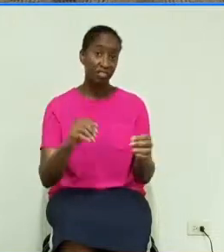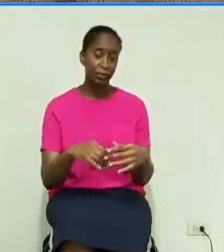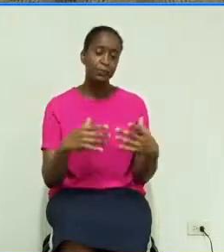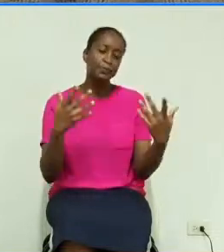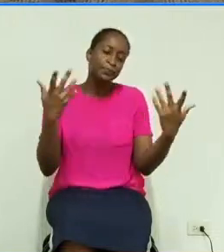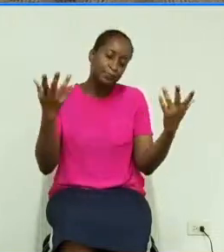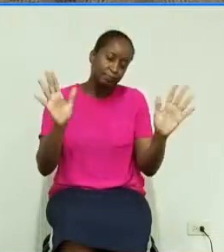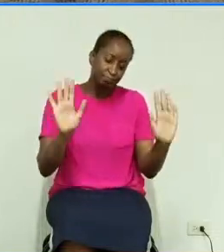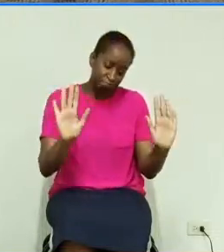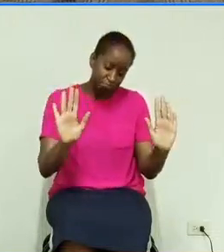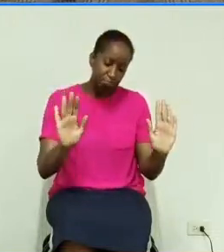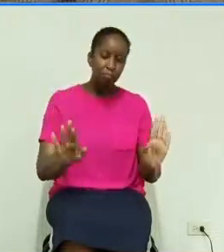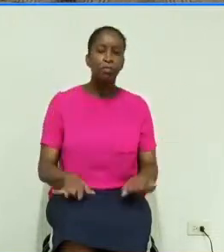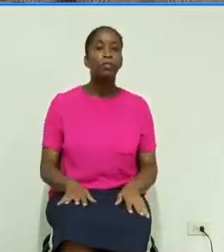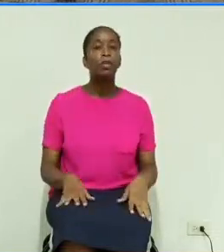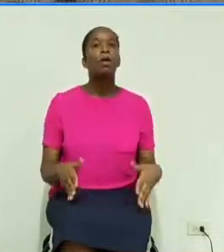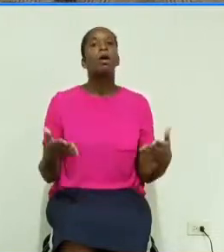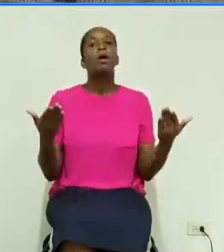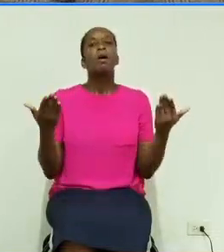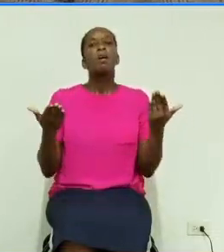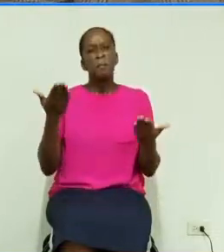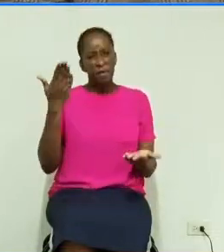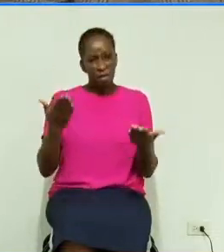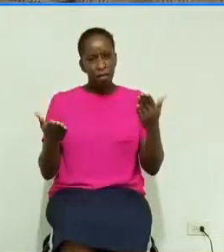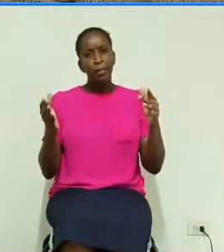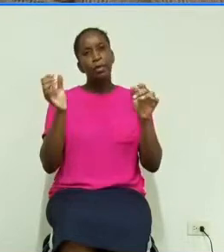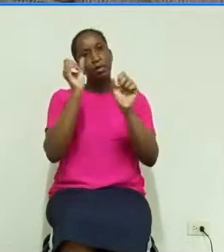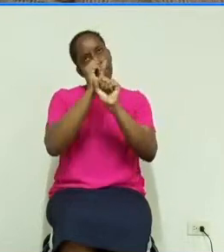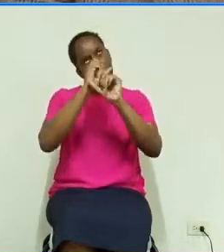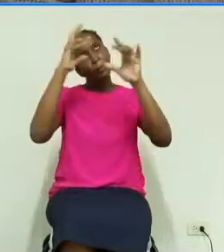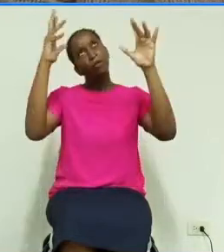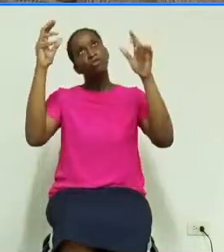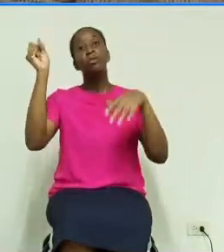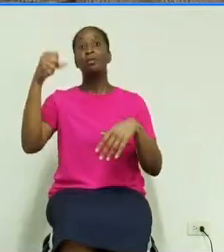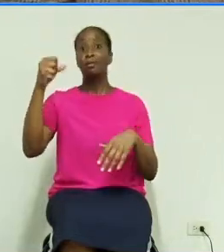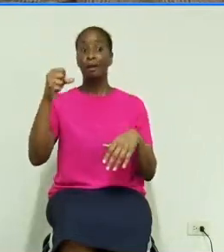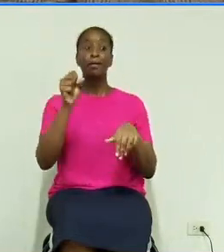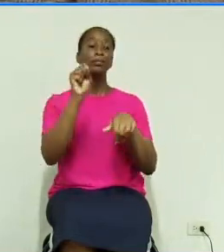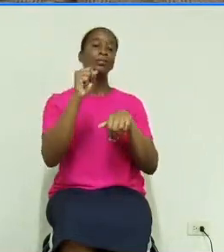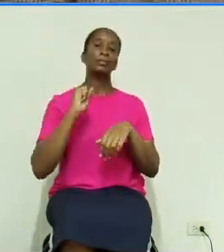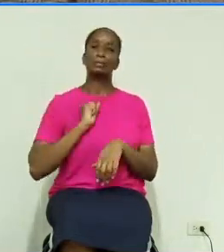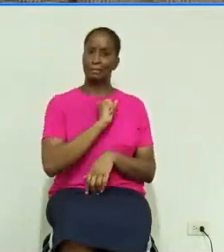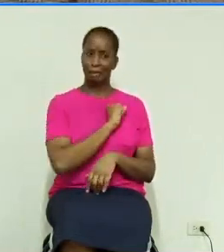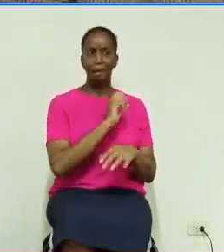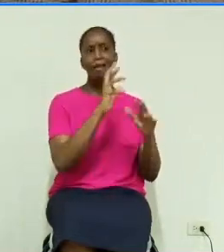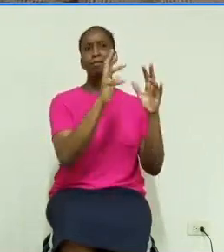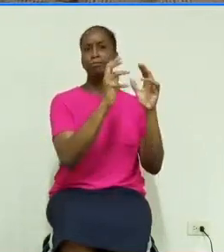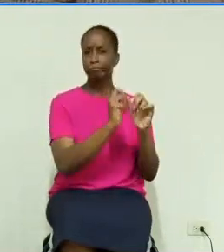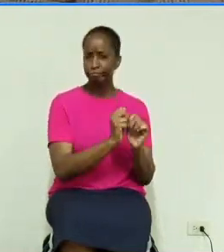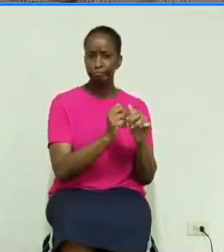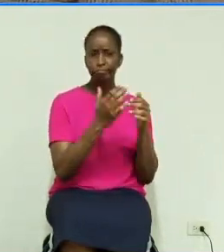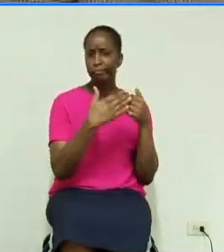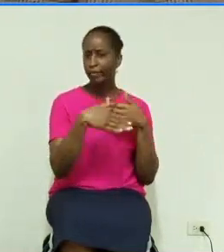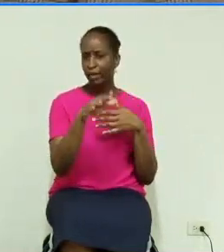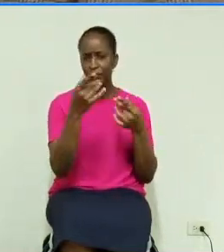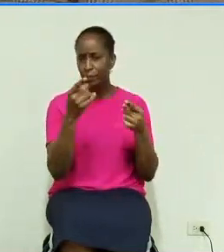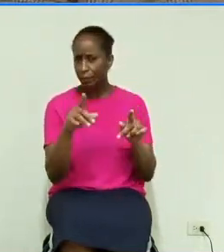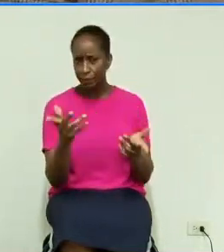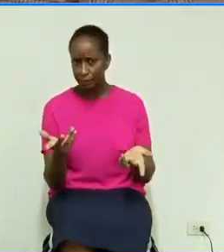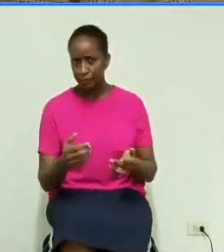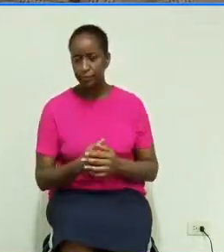scrapped, what would obtain? Well, I imagine that in the present